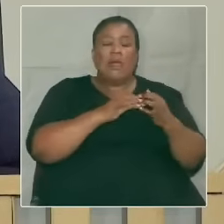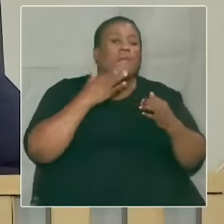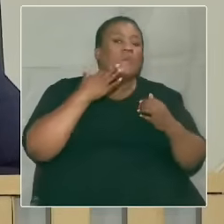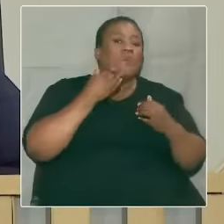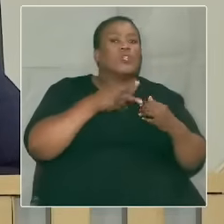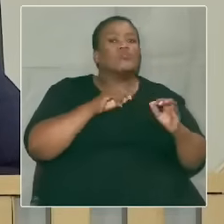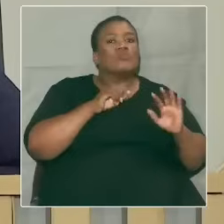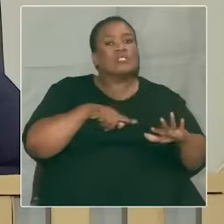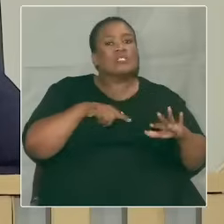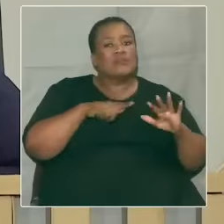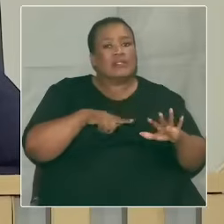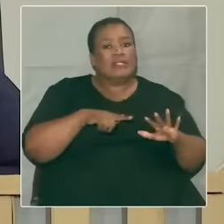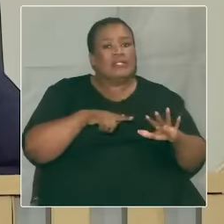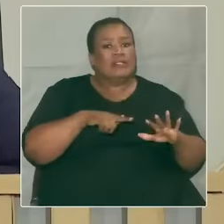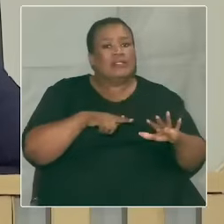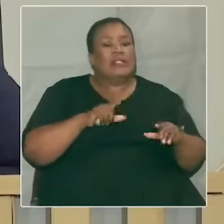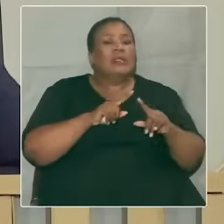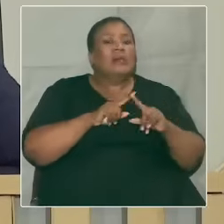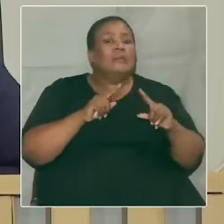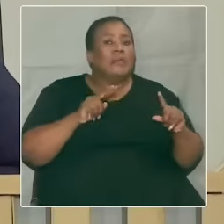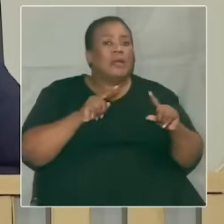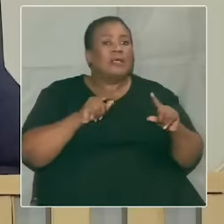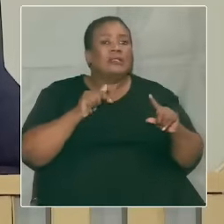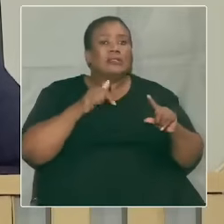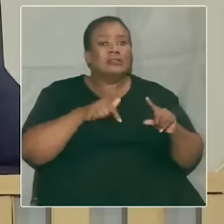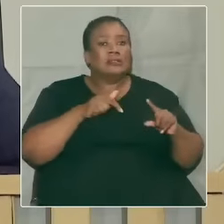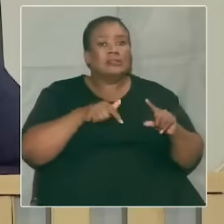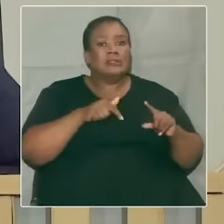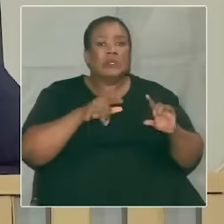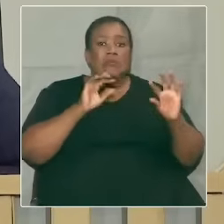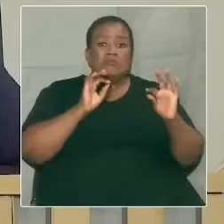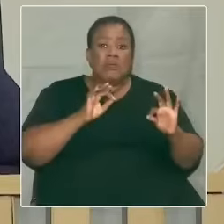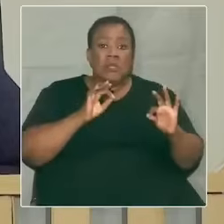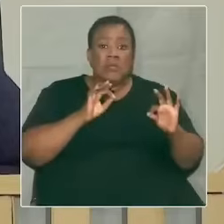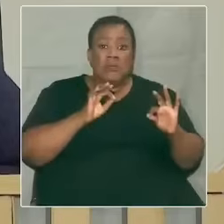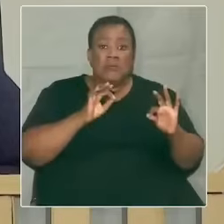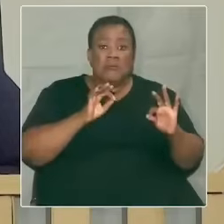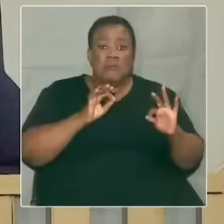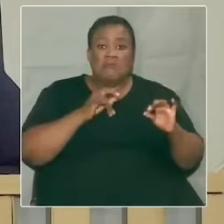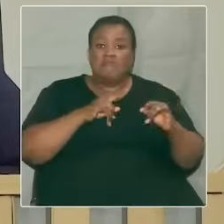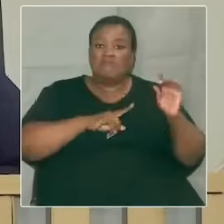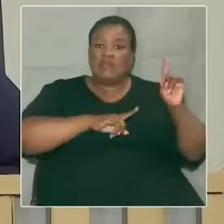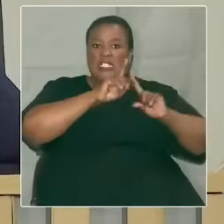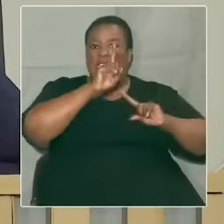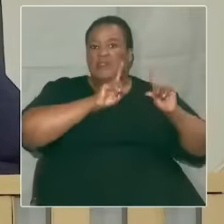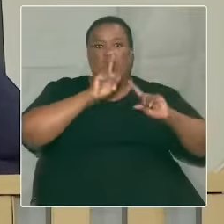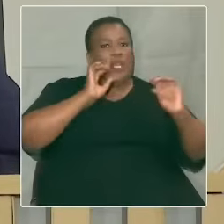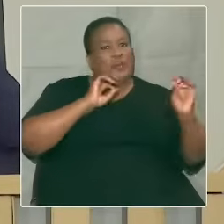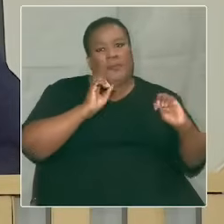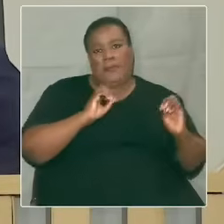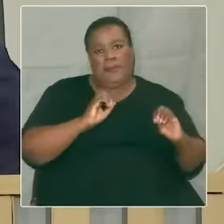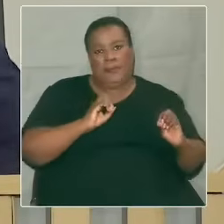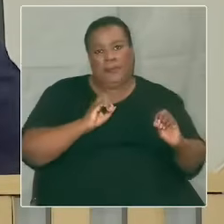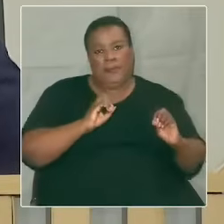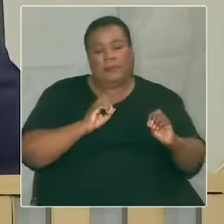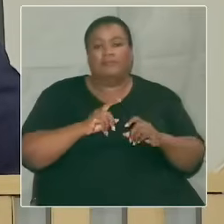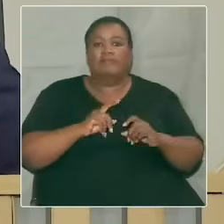2017, but it was not particularly effective. It wasn't successful.